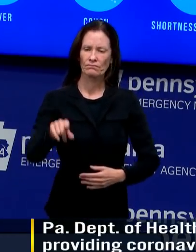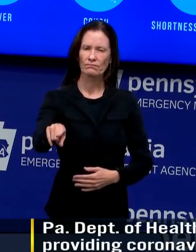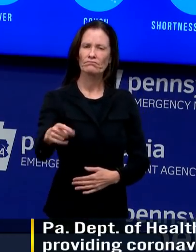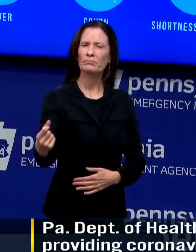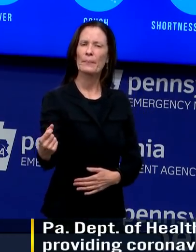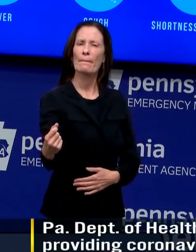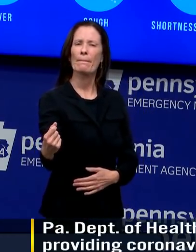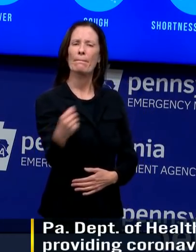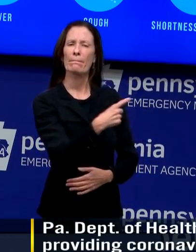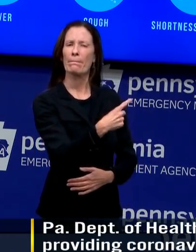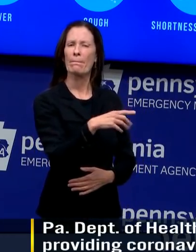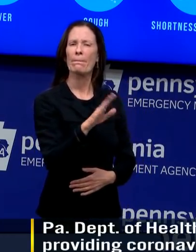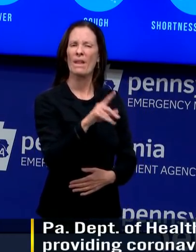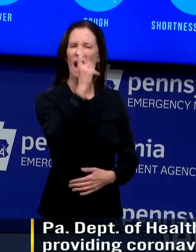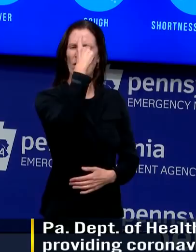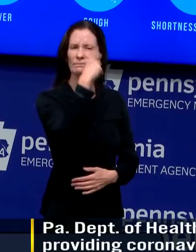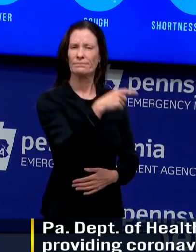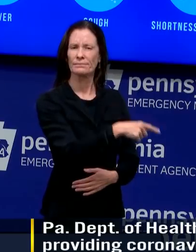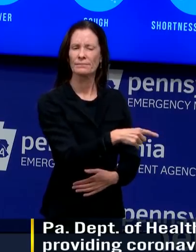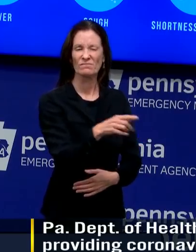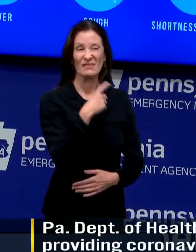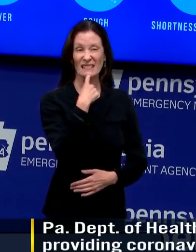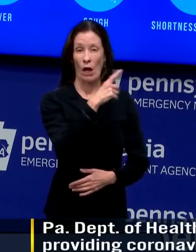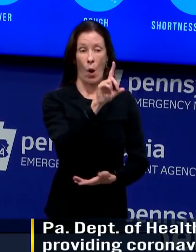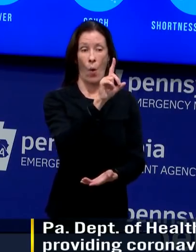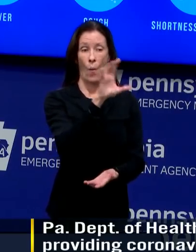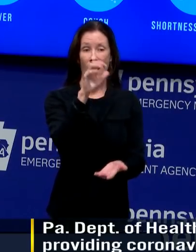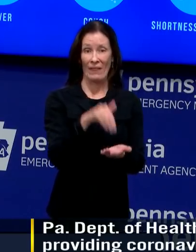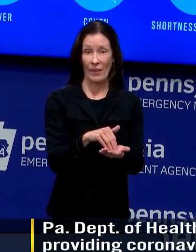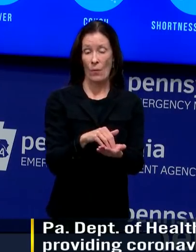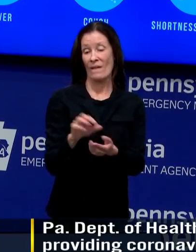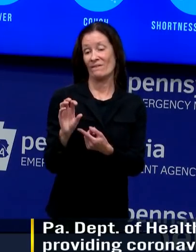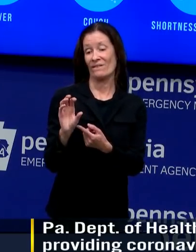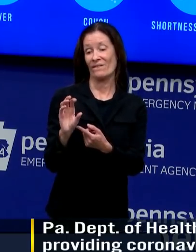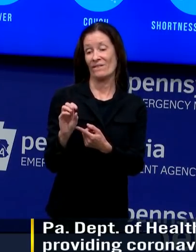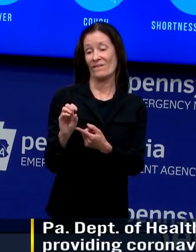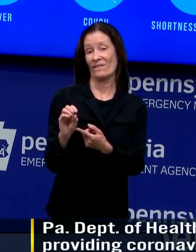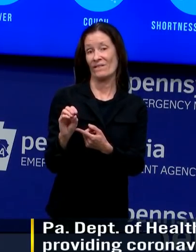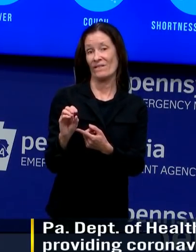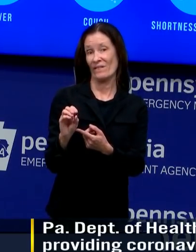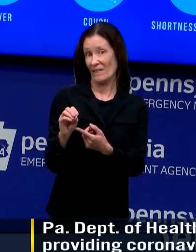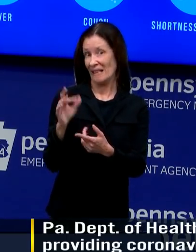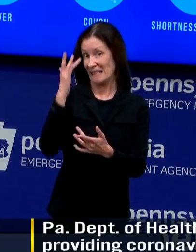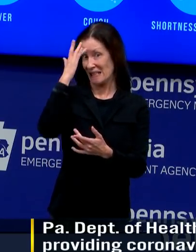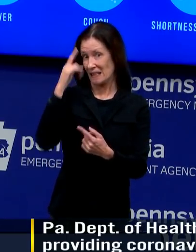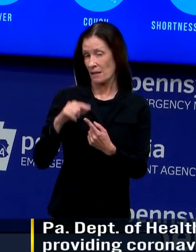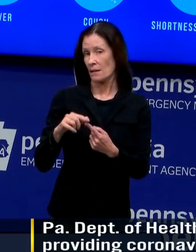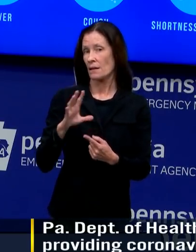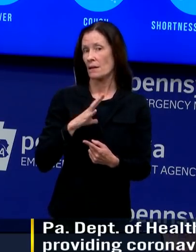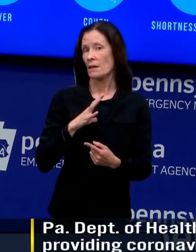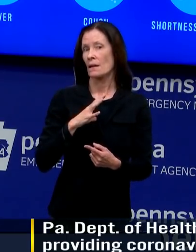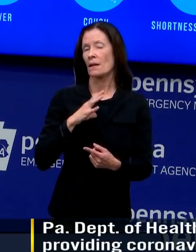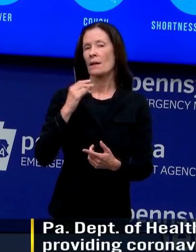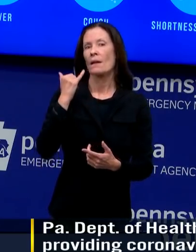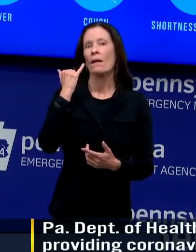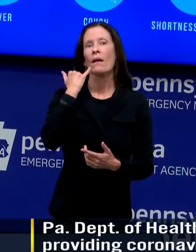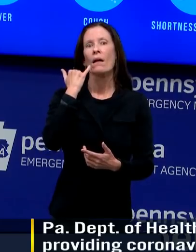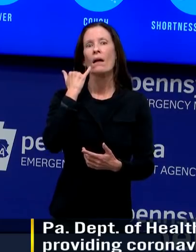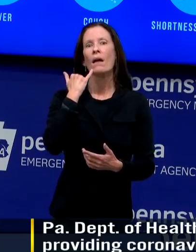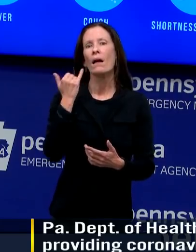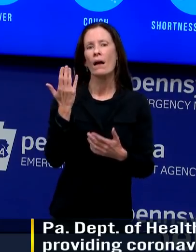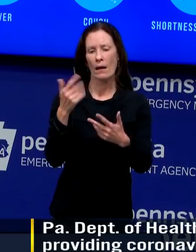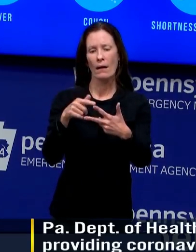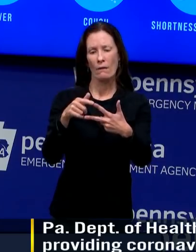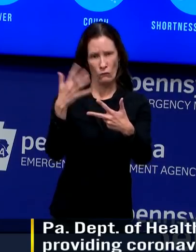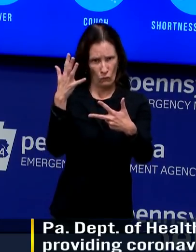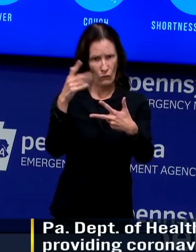100,000. What is the case count criteria to move a region into green, and has that been established yet? That has not been established. But let me just follow up on what the